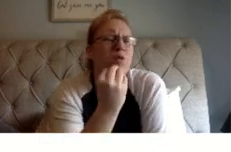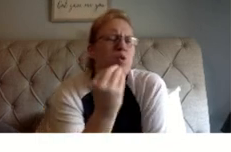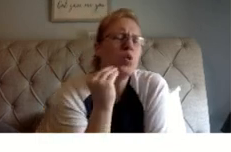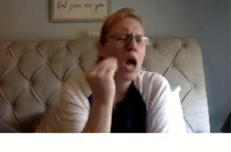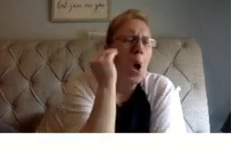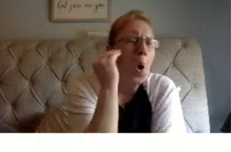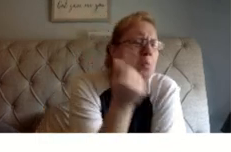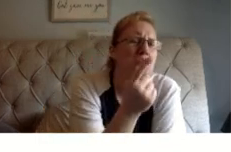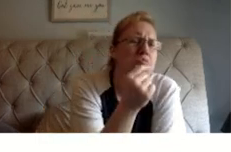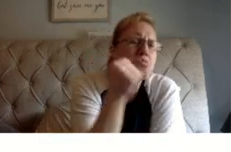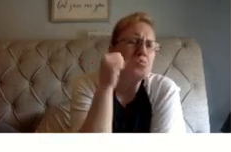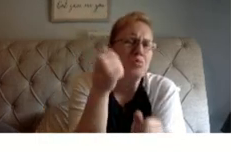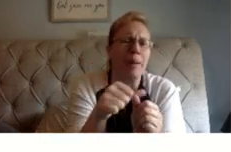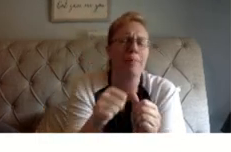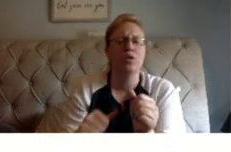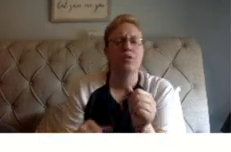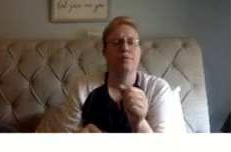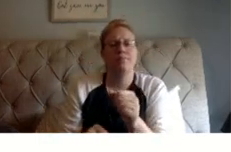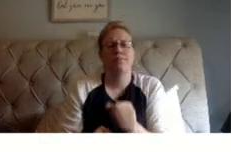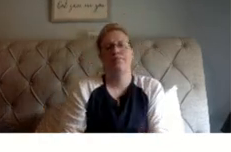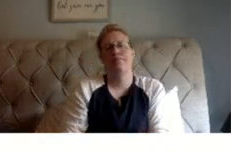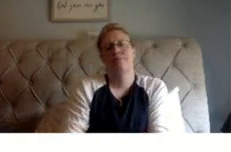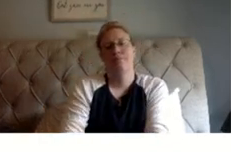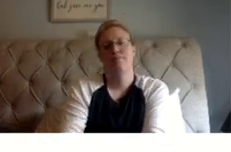can remember?